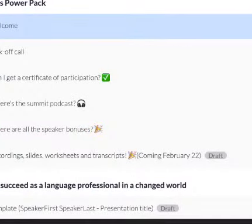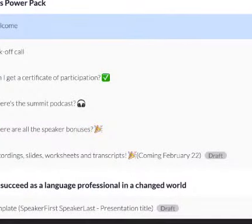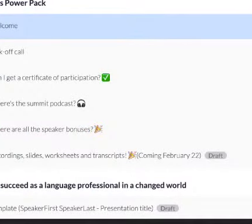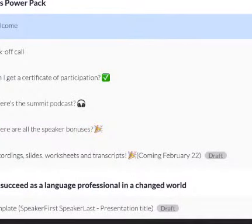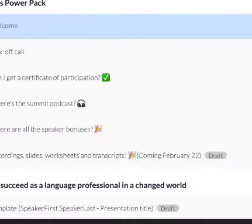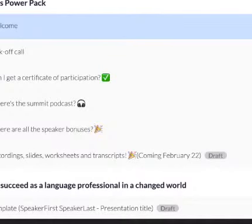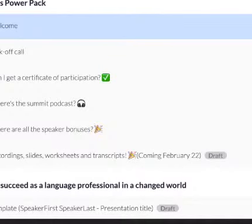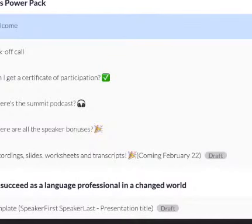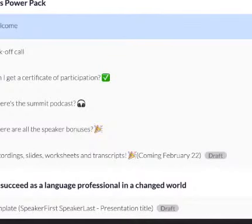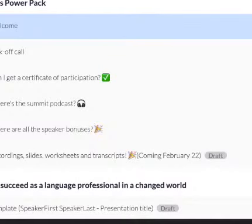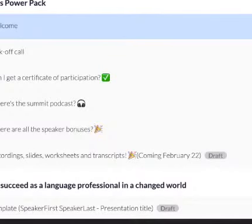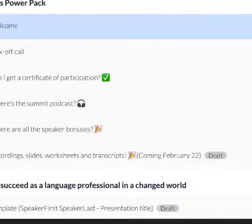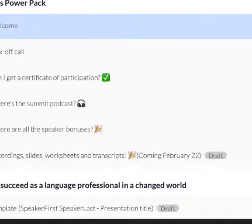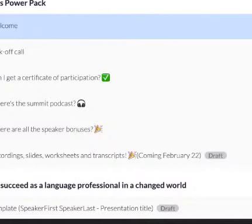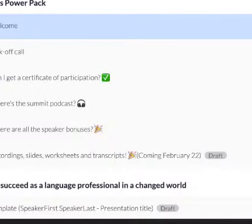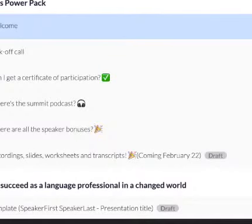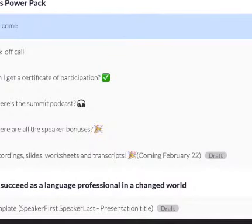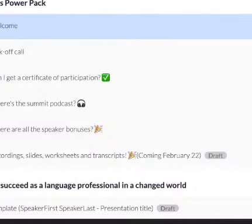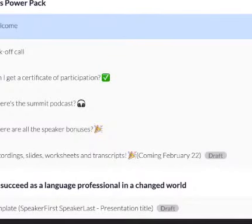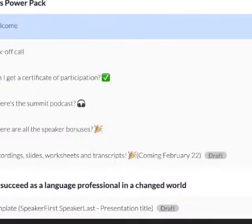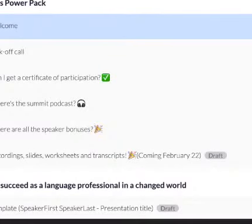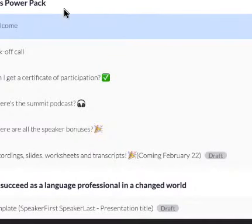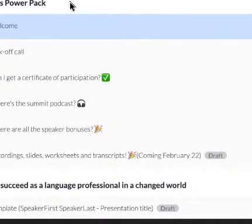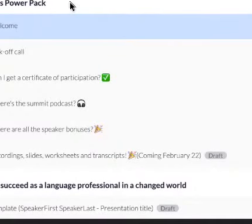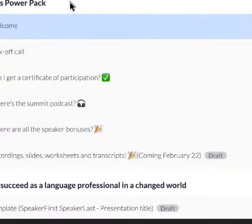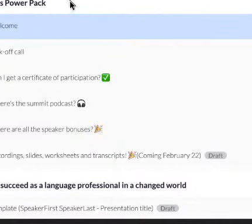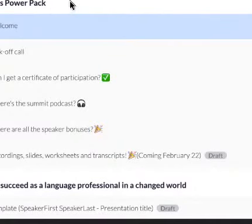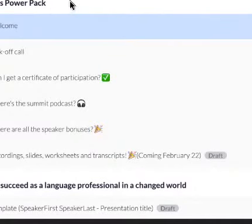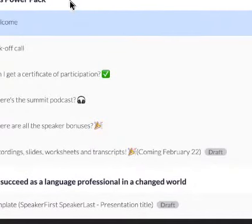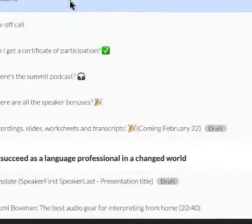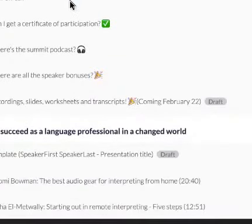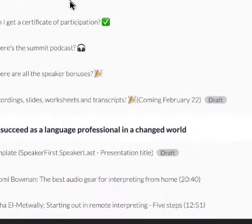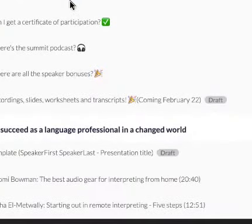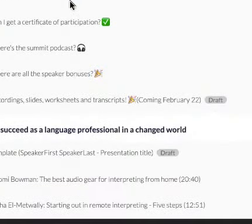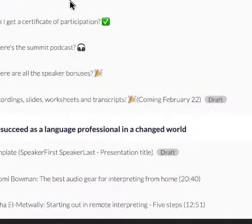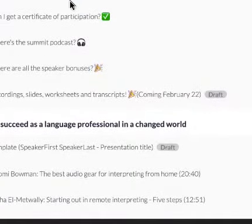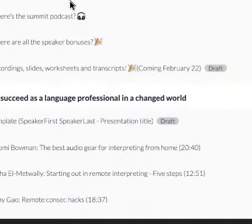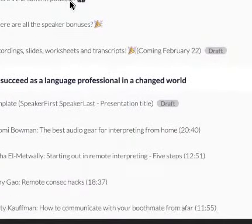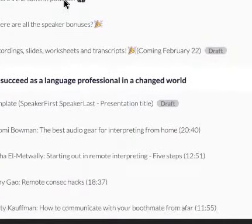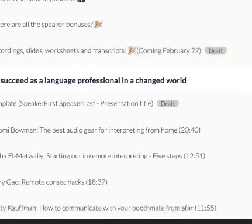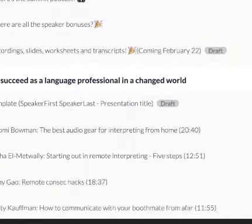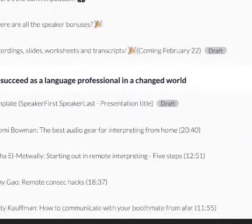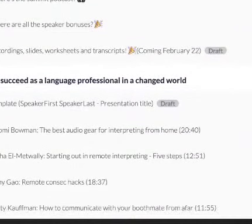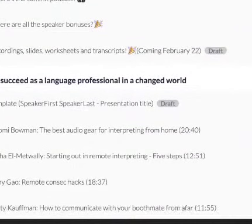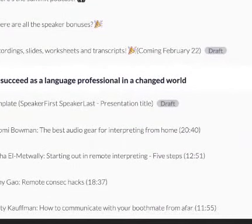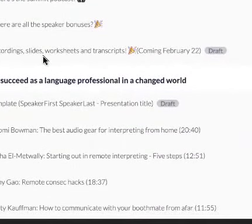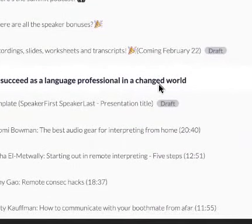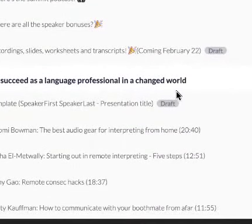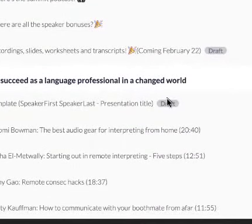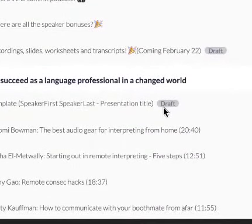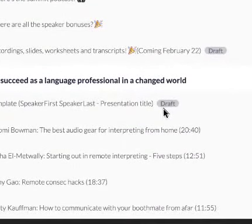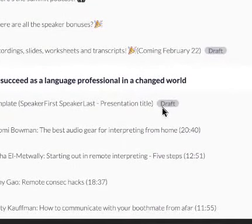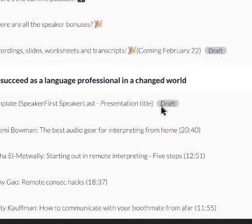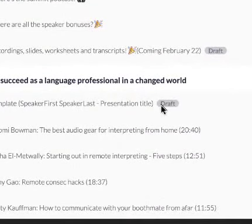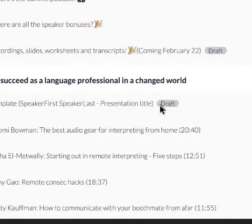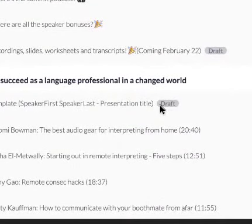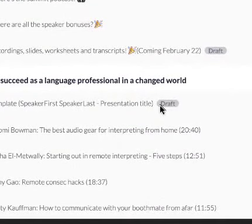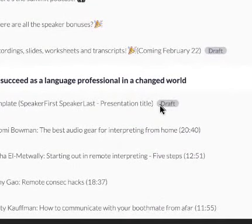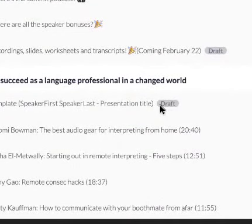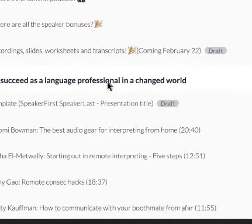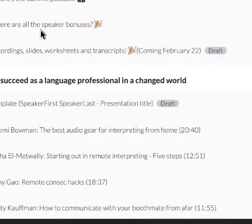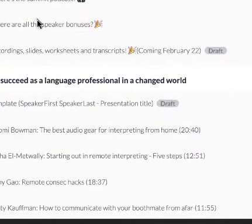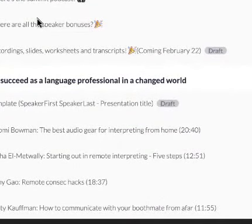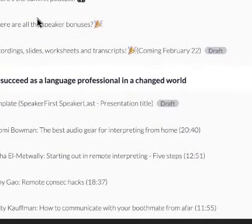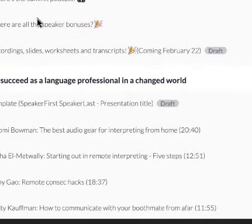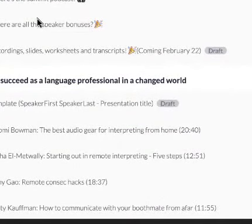Okay, so this is the light Power Pack right here. And as you can see, it has, you won't see the things that